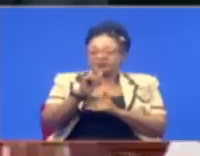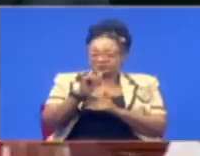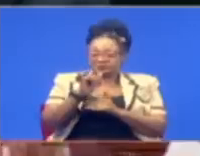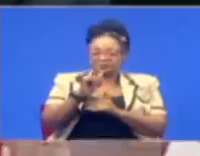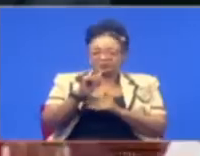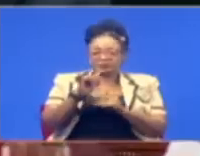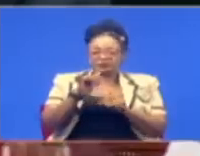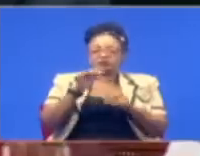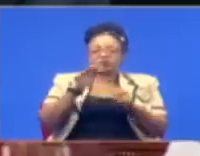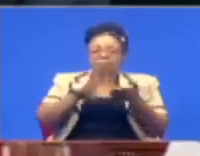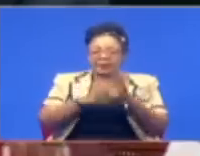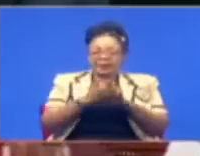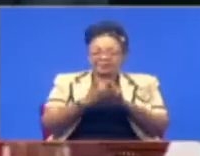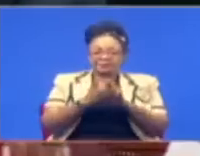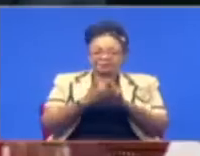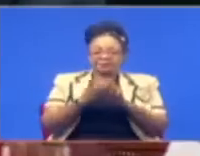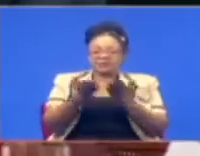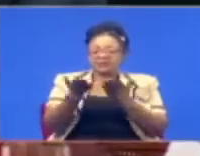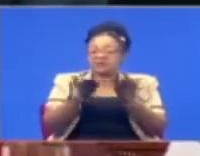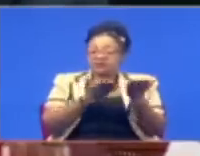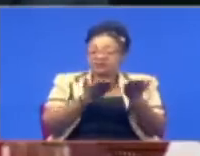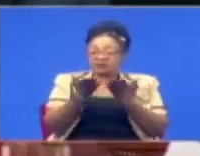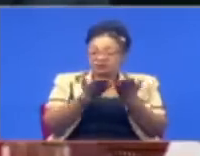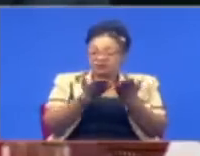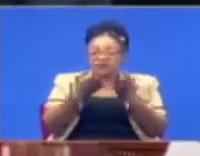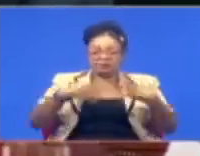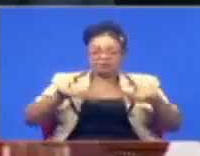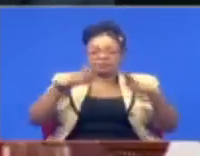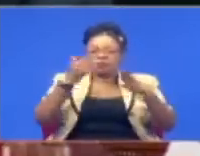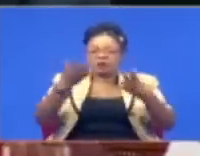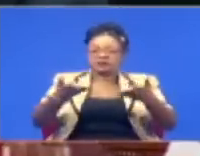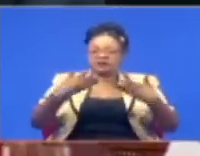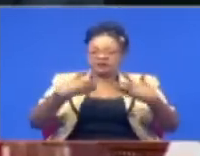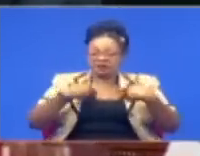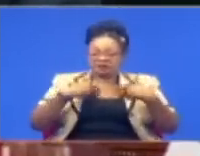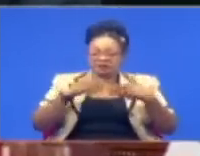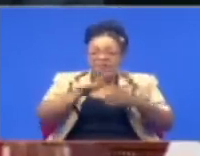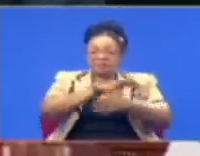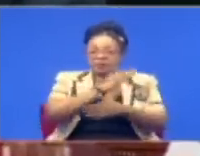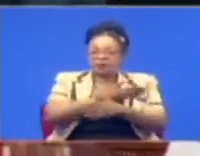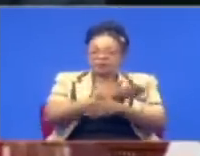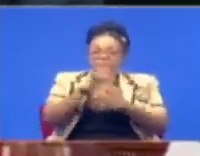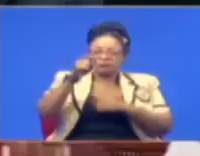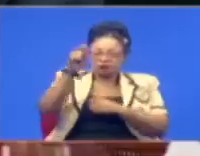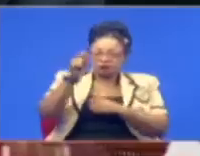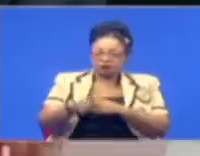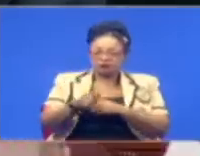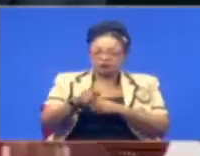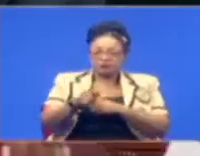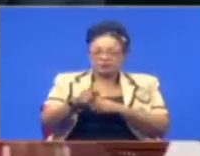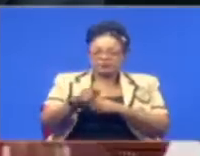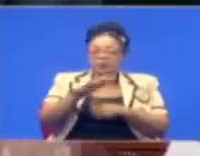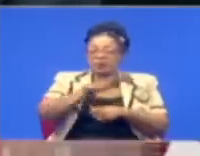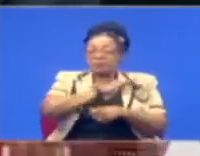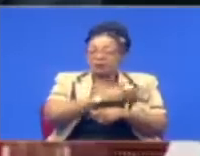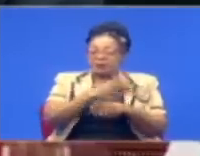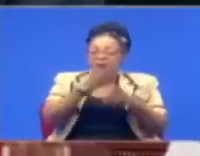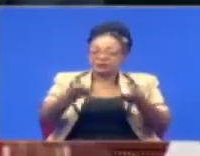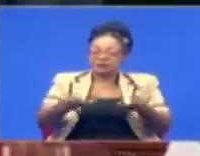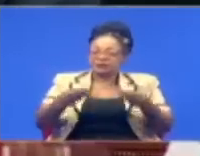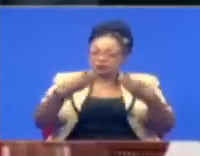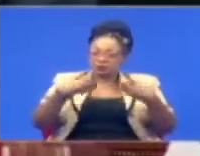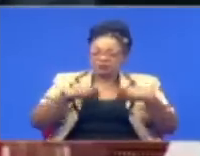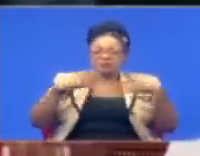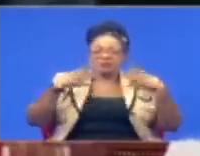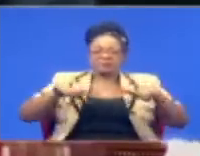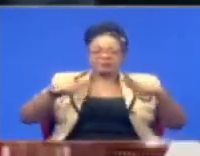servants of the people who have given us this power. This judicial power is derived to us or given to us by